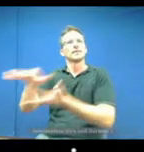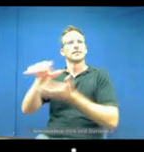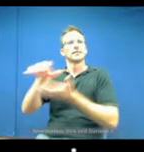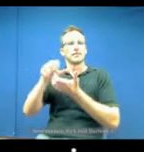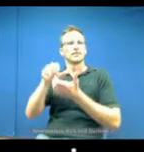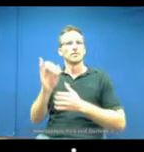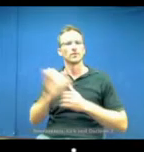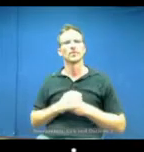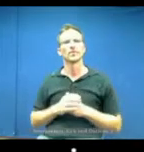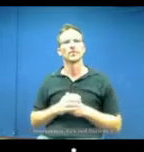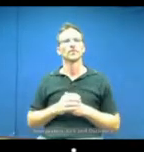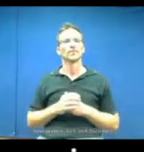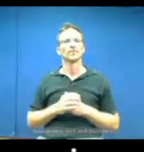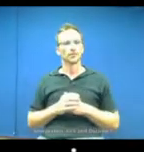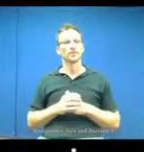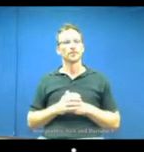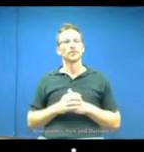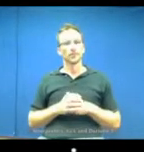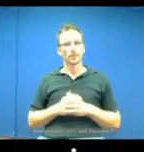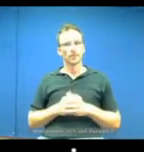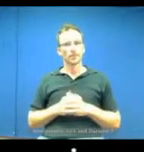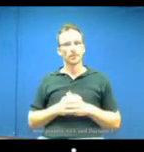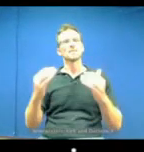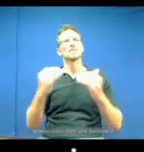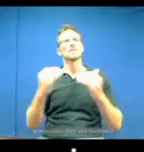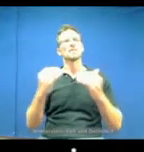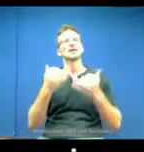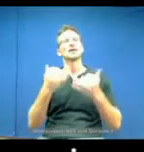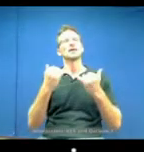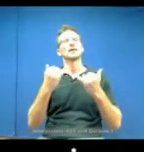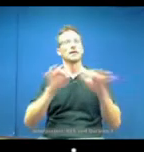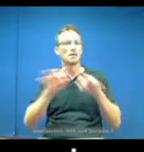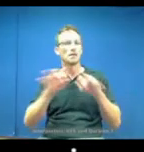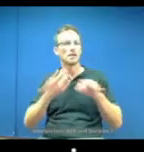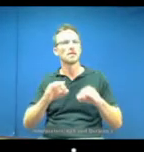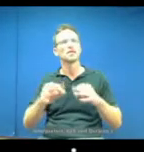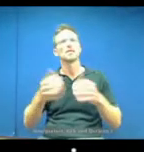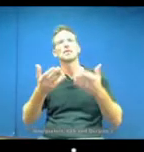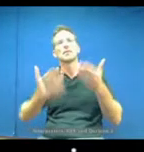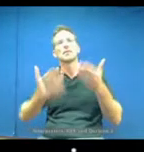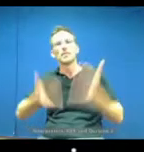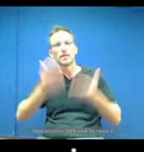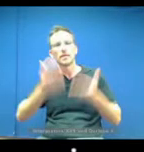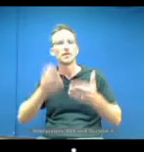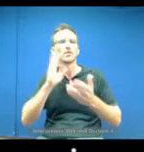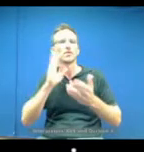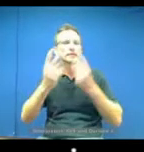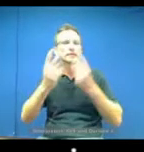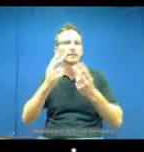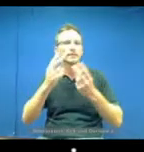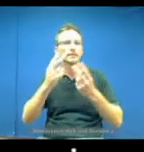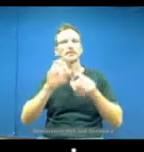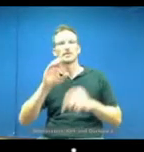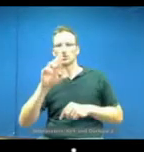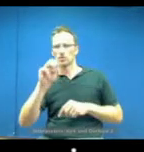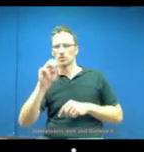I've also a couple of crimes that are also domestic